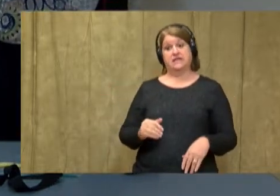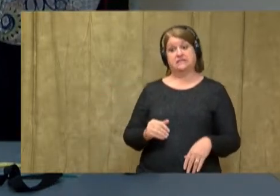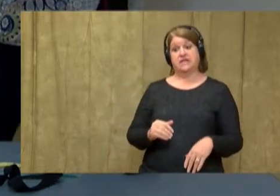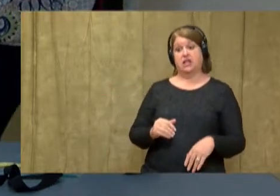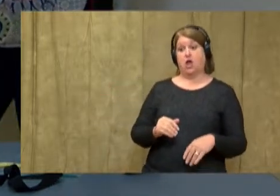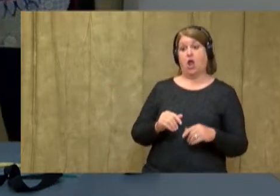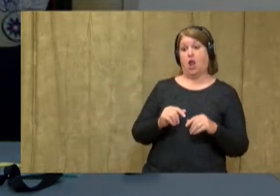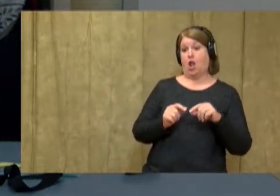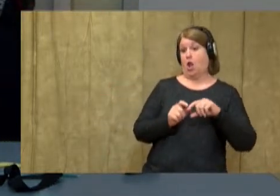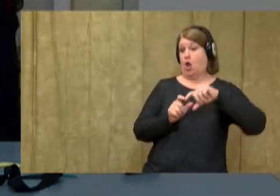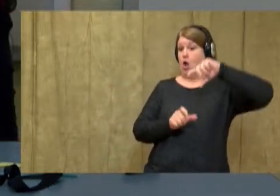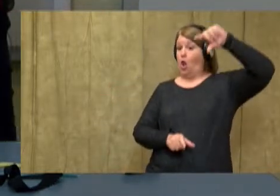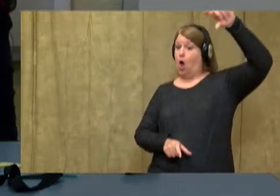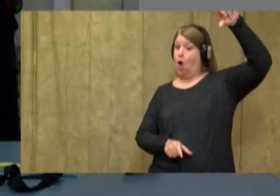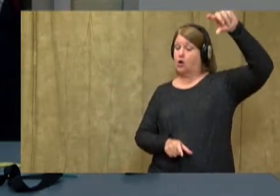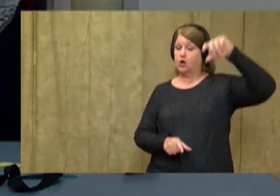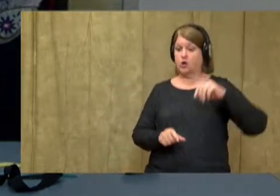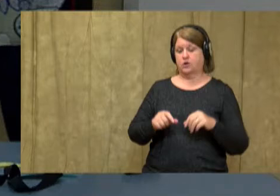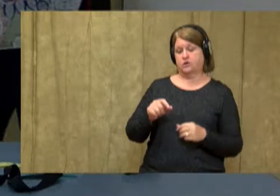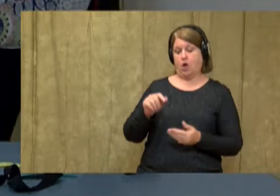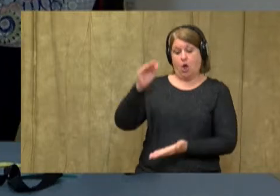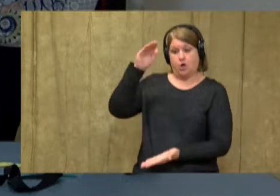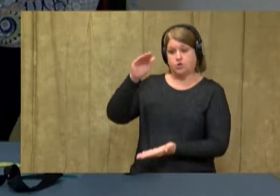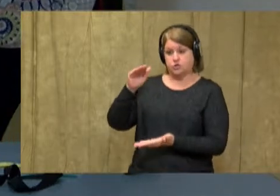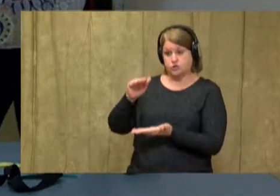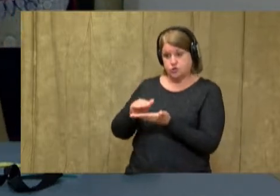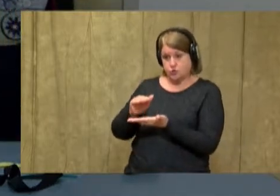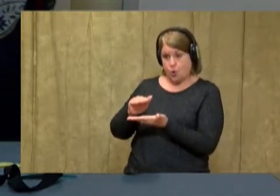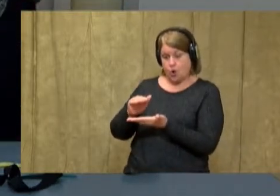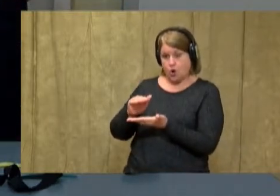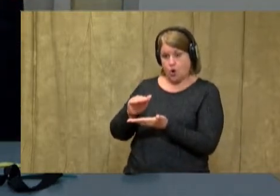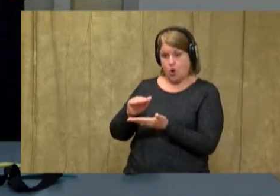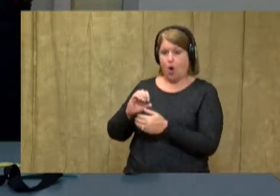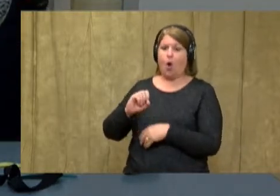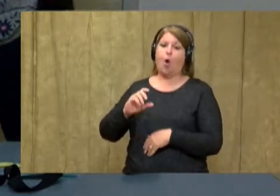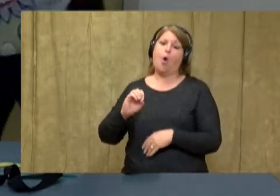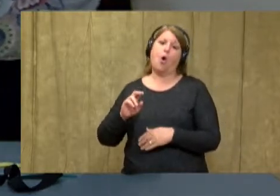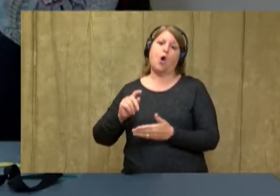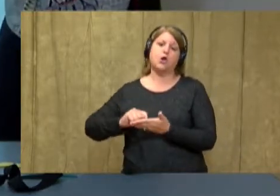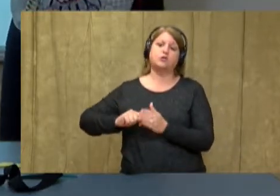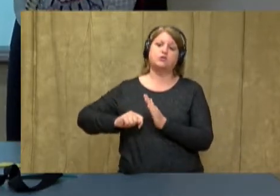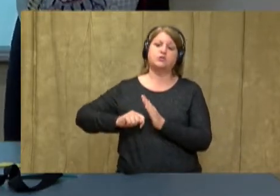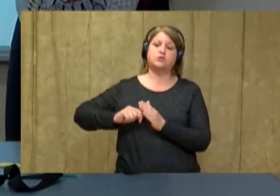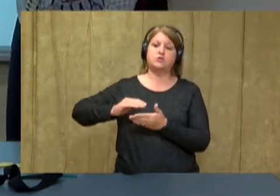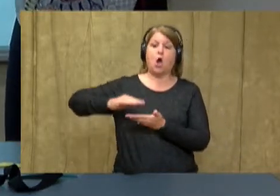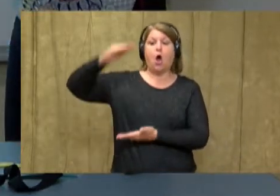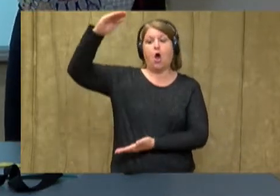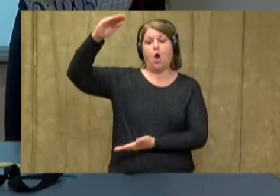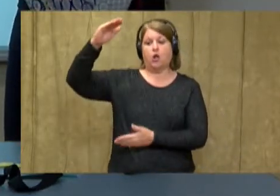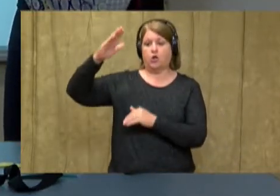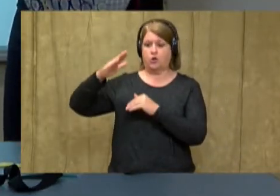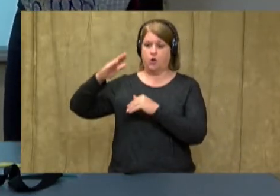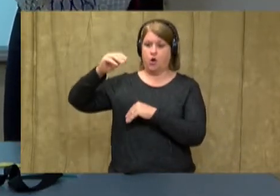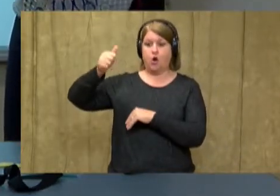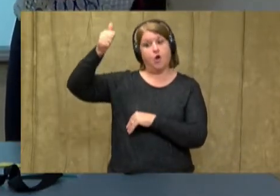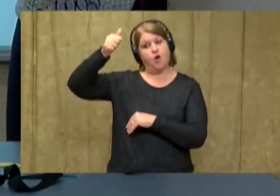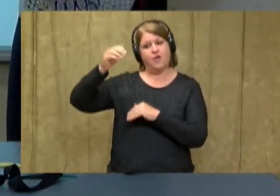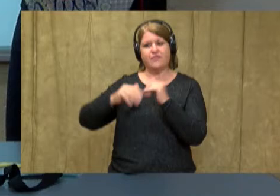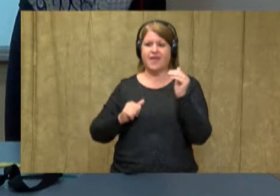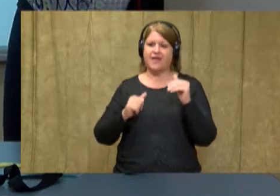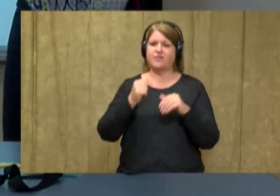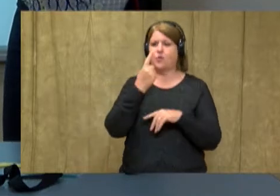red, shorter than the red, or taller than the red? The